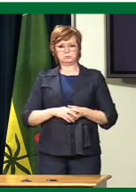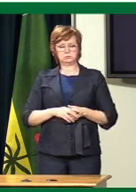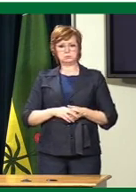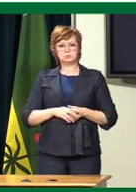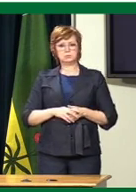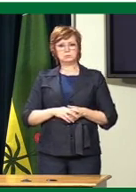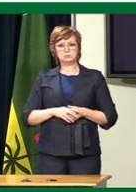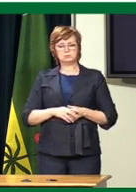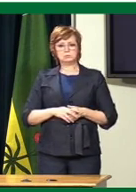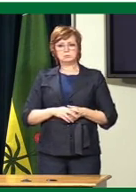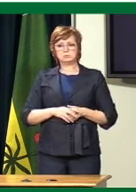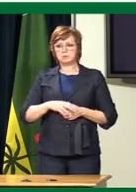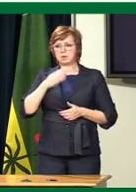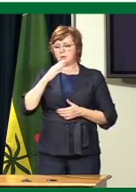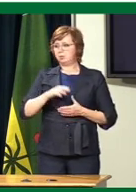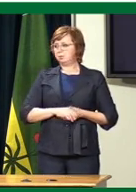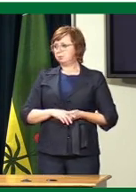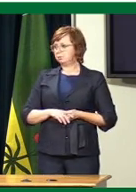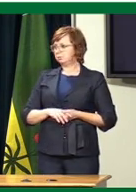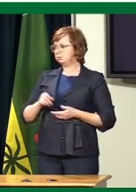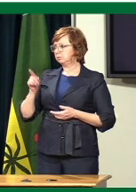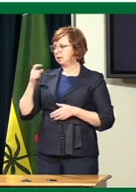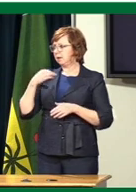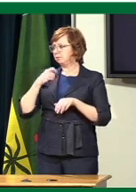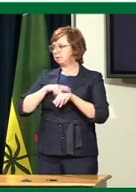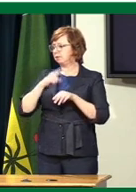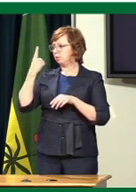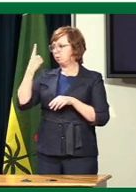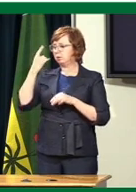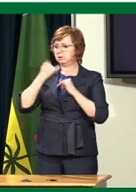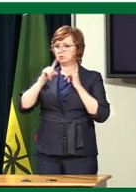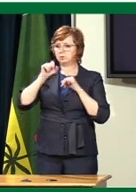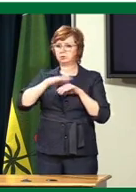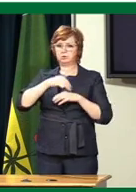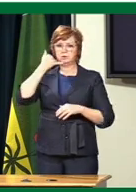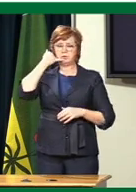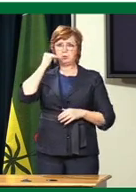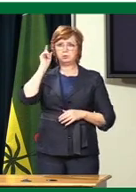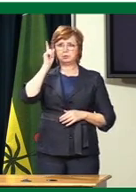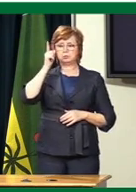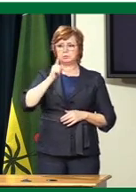well. Thank you. We have time for one last question on the phones, please.